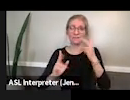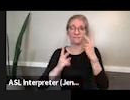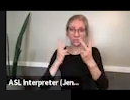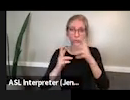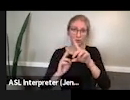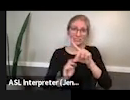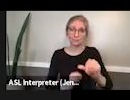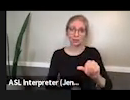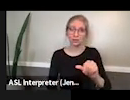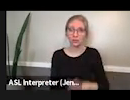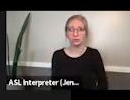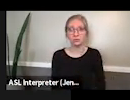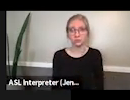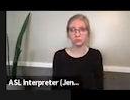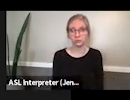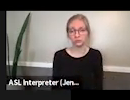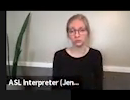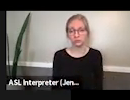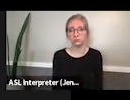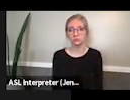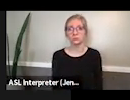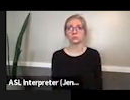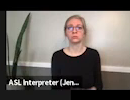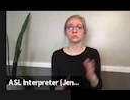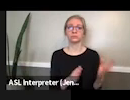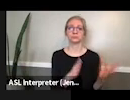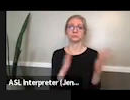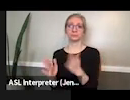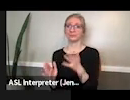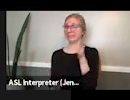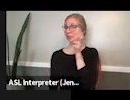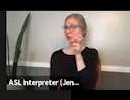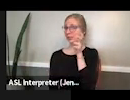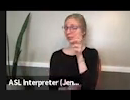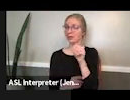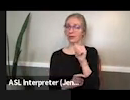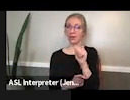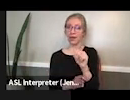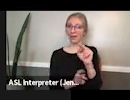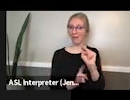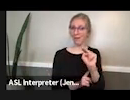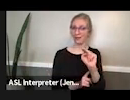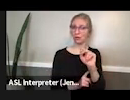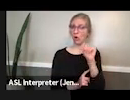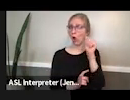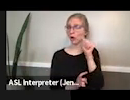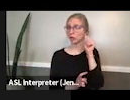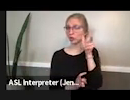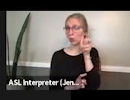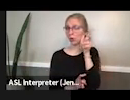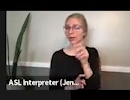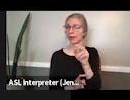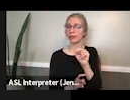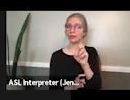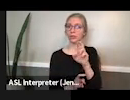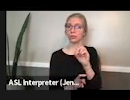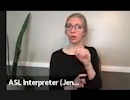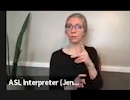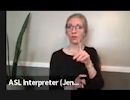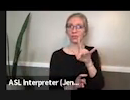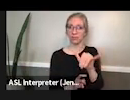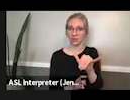disability. On the hearing side, AN, auditory neuropathy, central auditory processing disorder, that's a